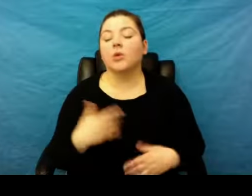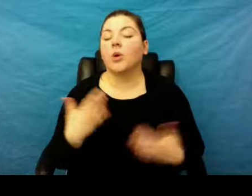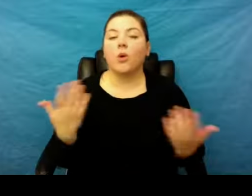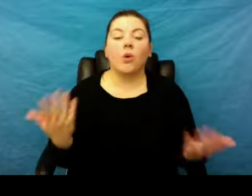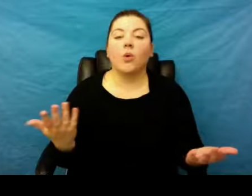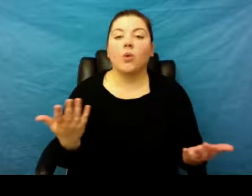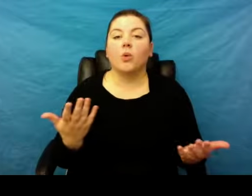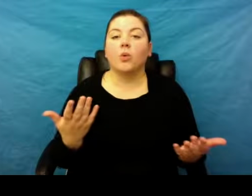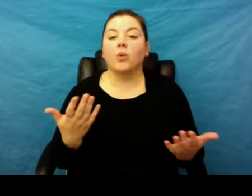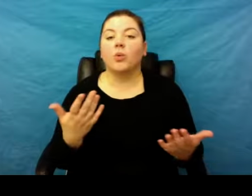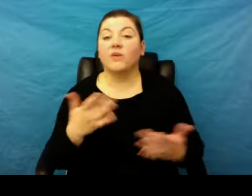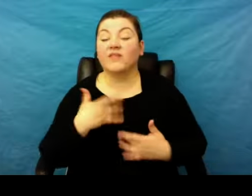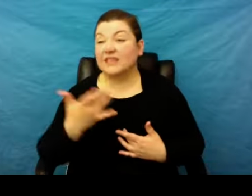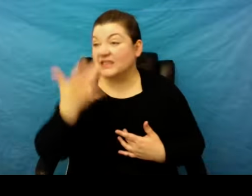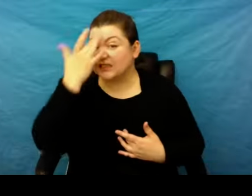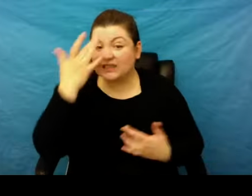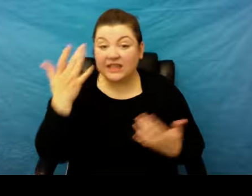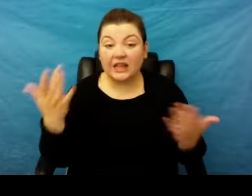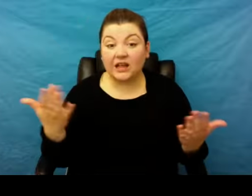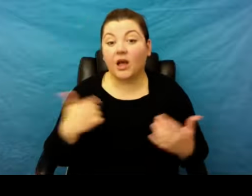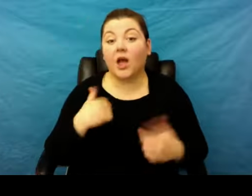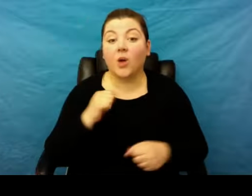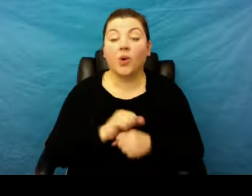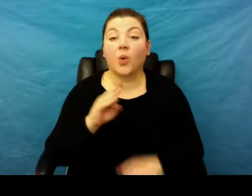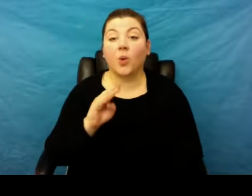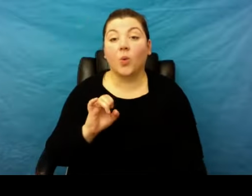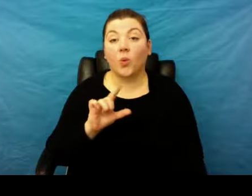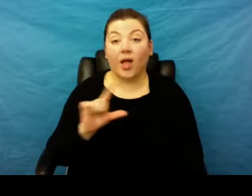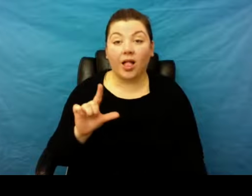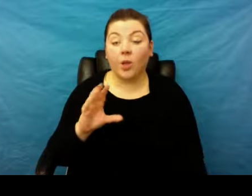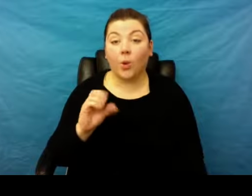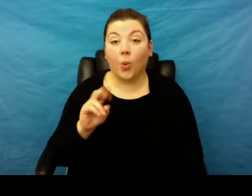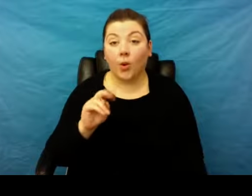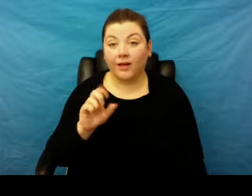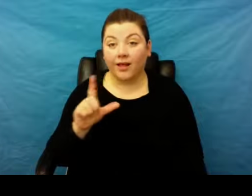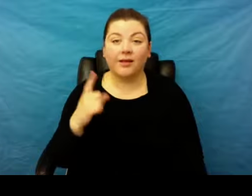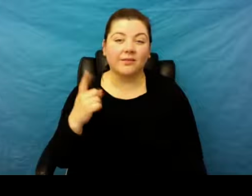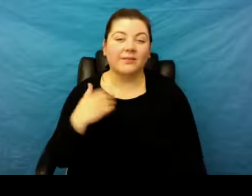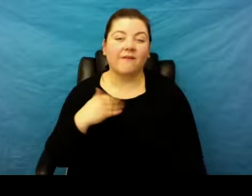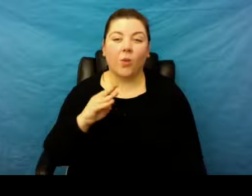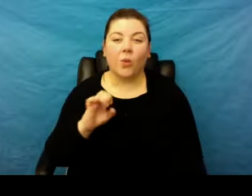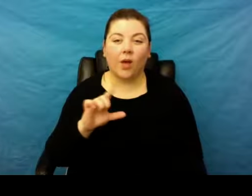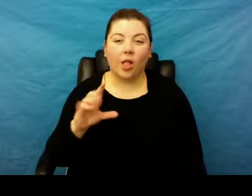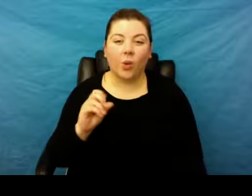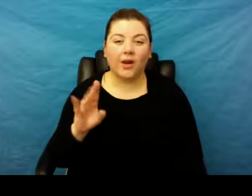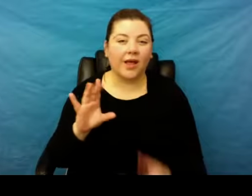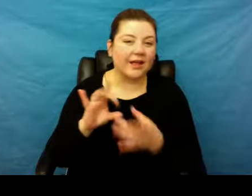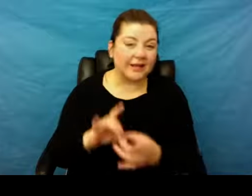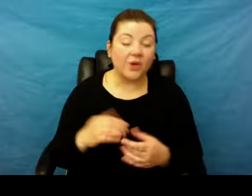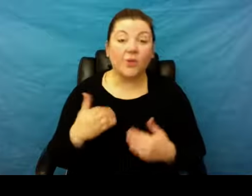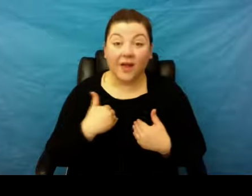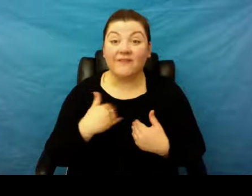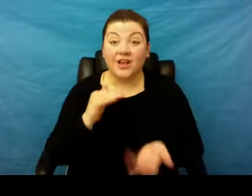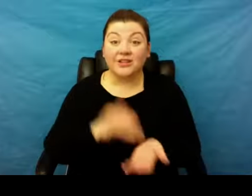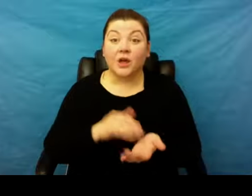provider is, for us, it's, I work for Weill Cornell, we have Weill Cornell Connect. We have an army of doctors who are at home waiting to take your